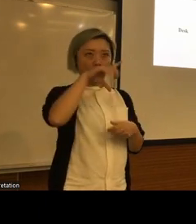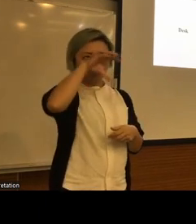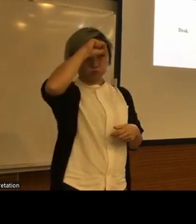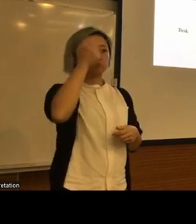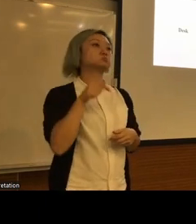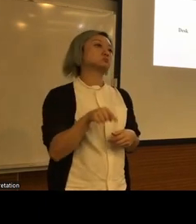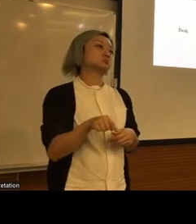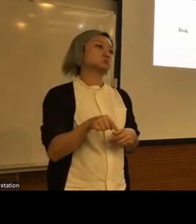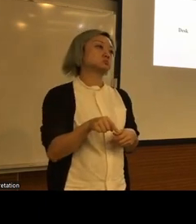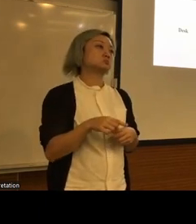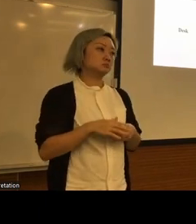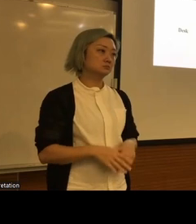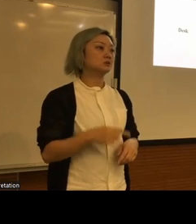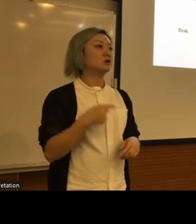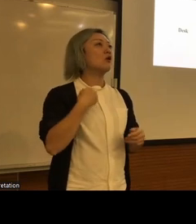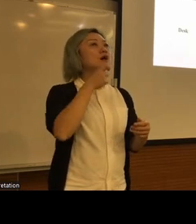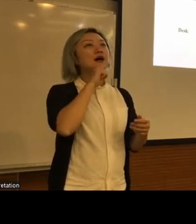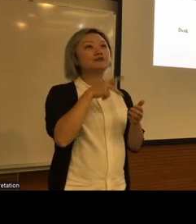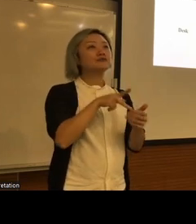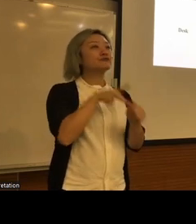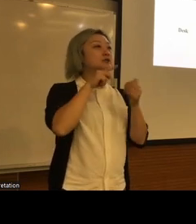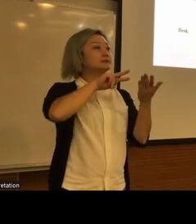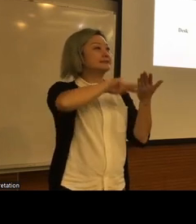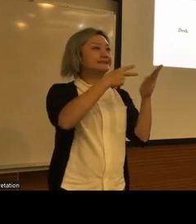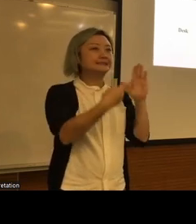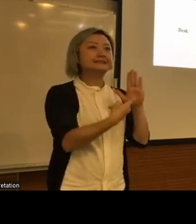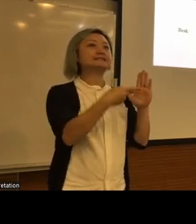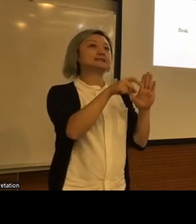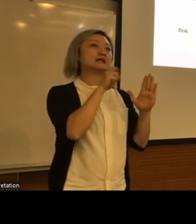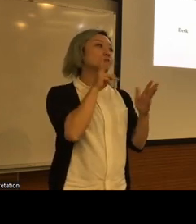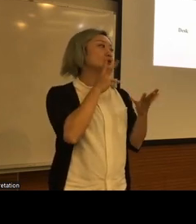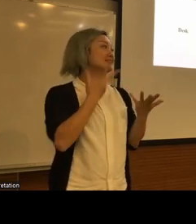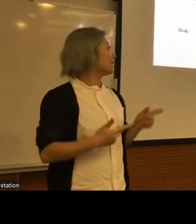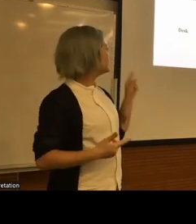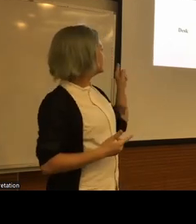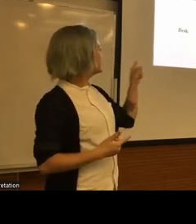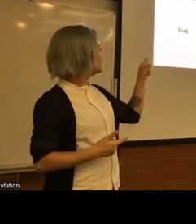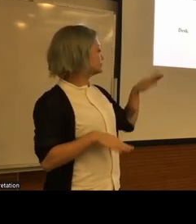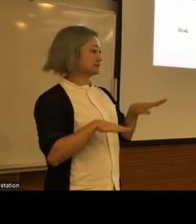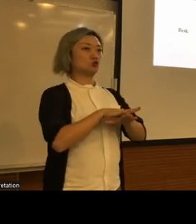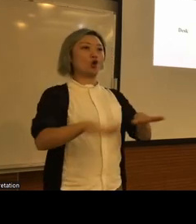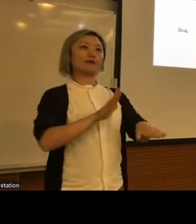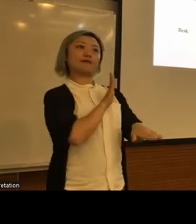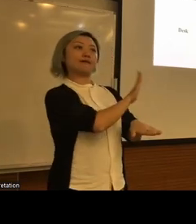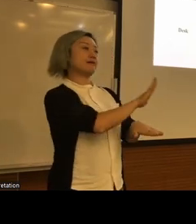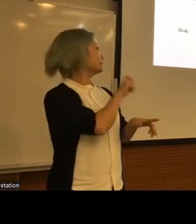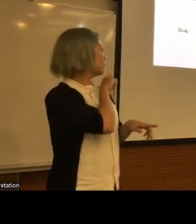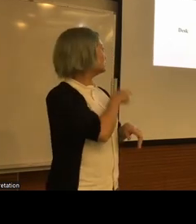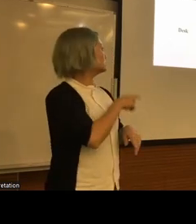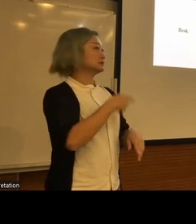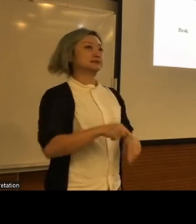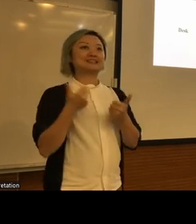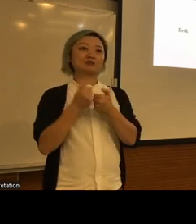I use the metaphor of a desk. This is my desk here. And you see my wife looking at